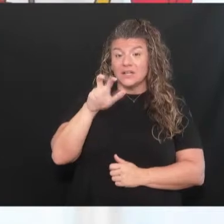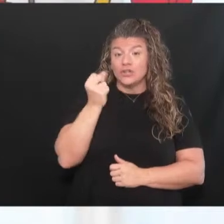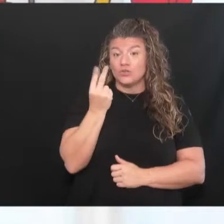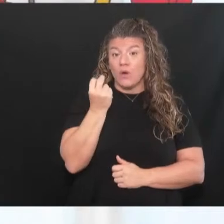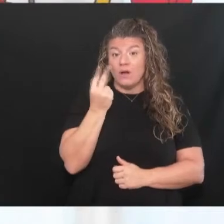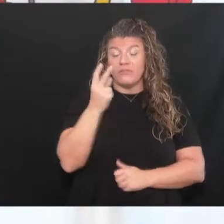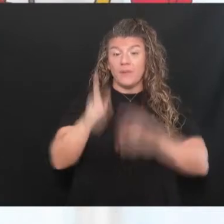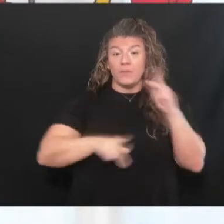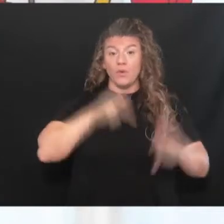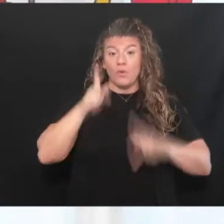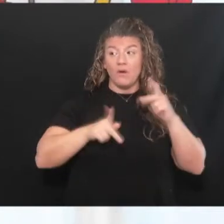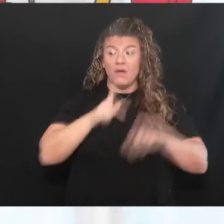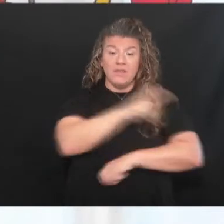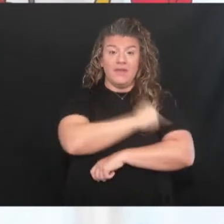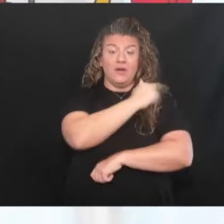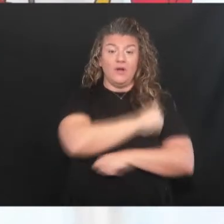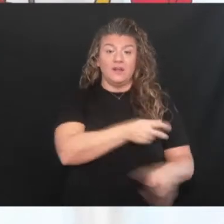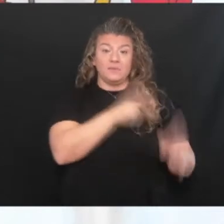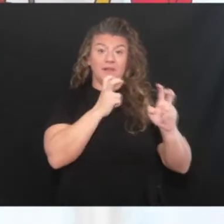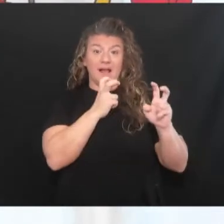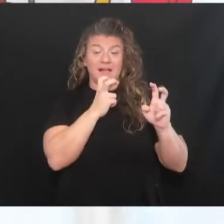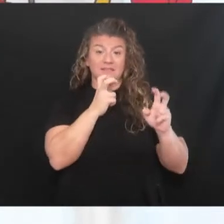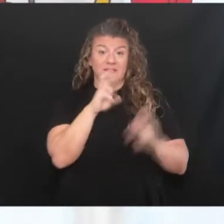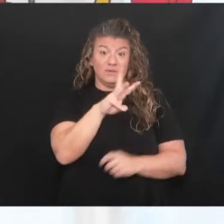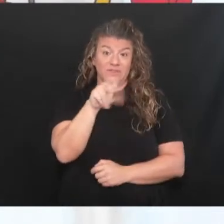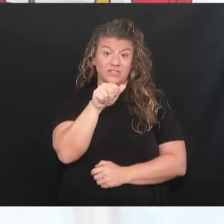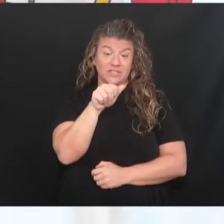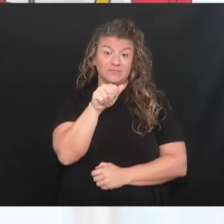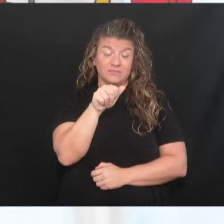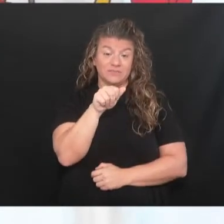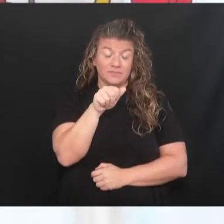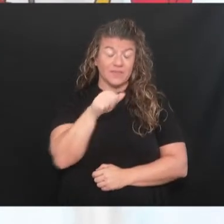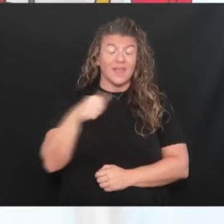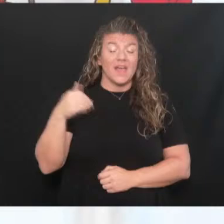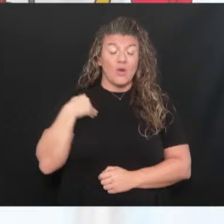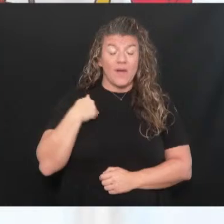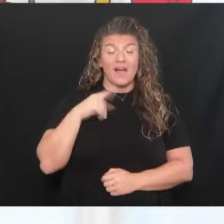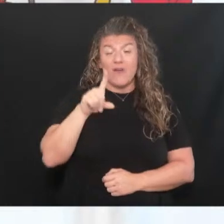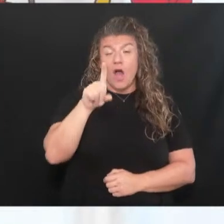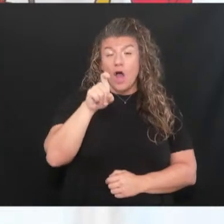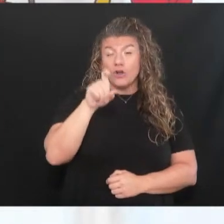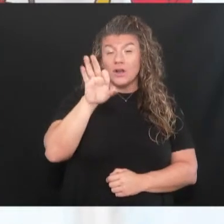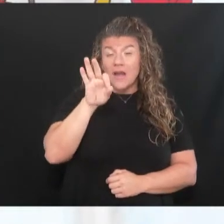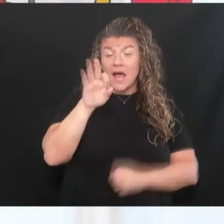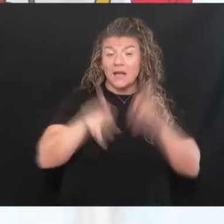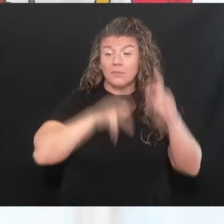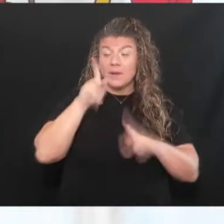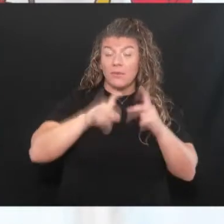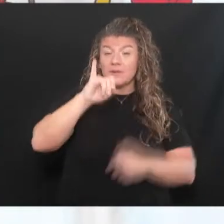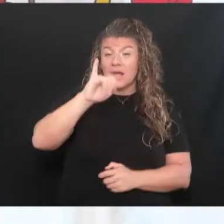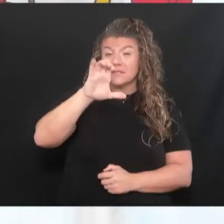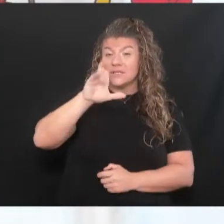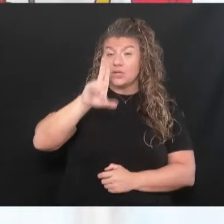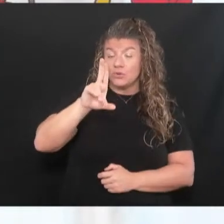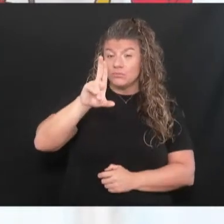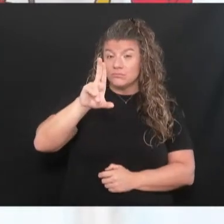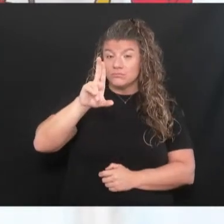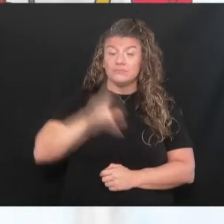312 people that are hospitalized in West Virginia. And we have 109 people in the ICU